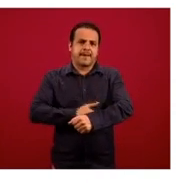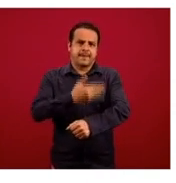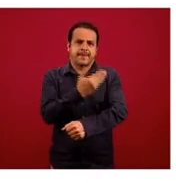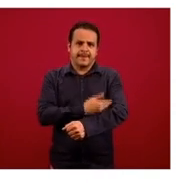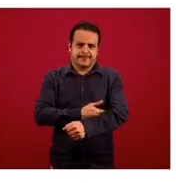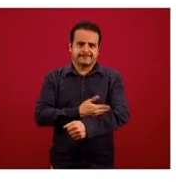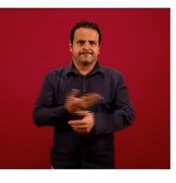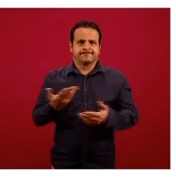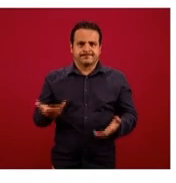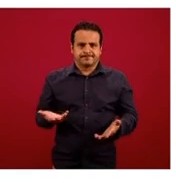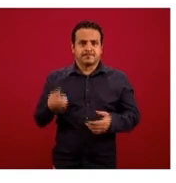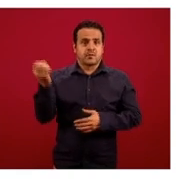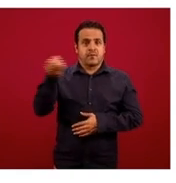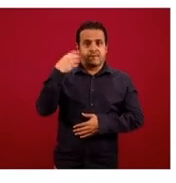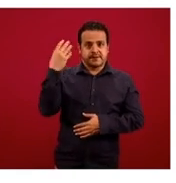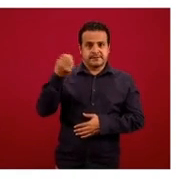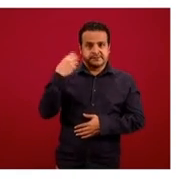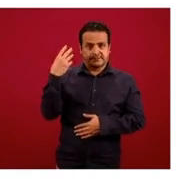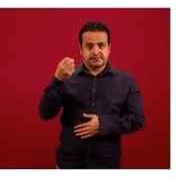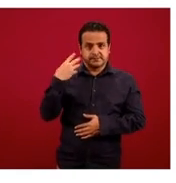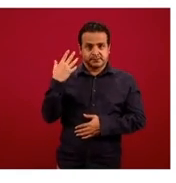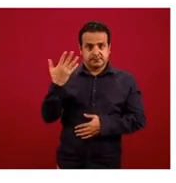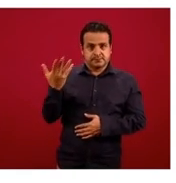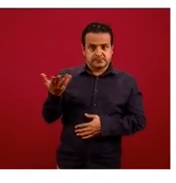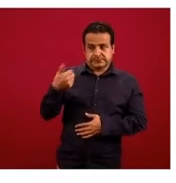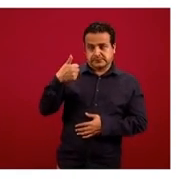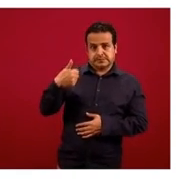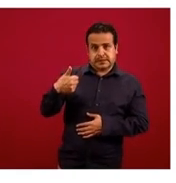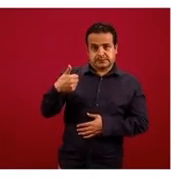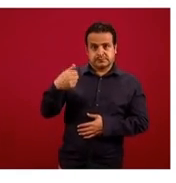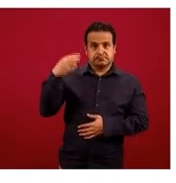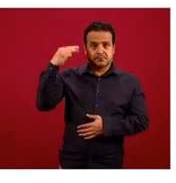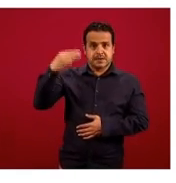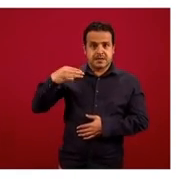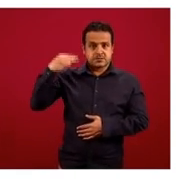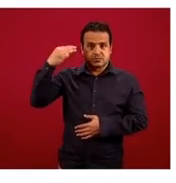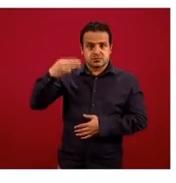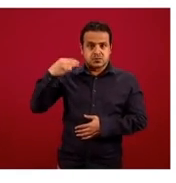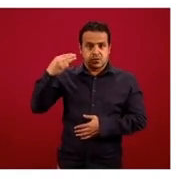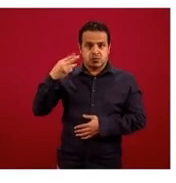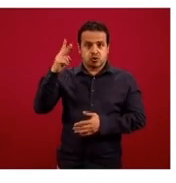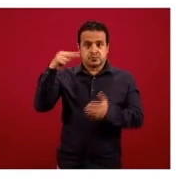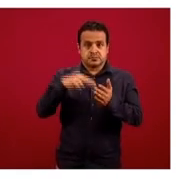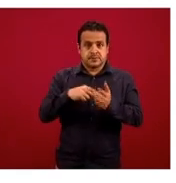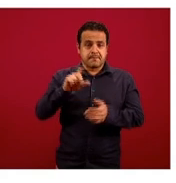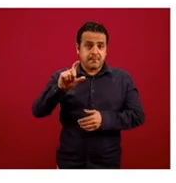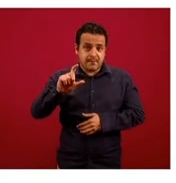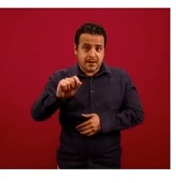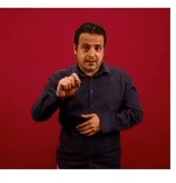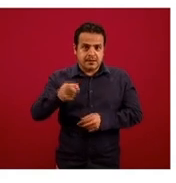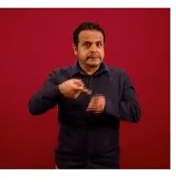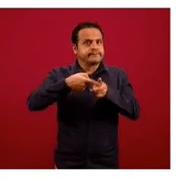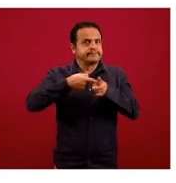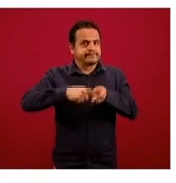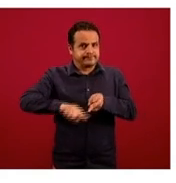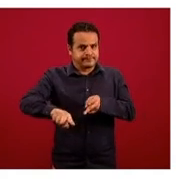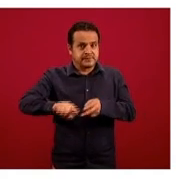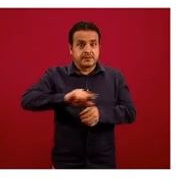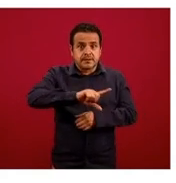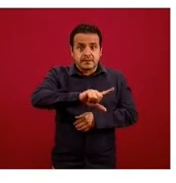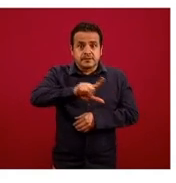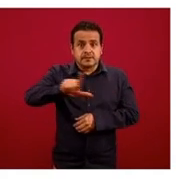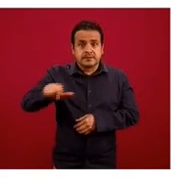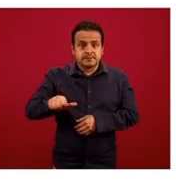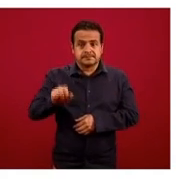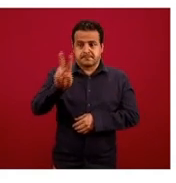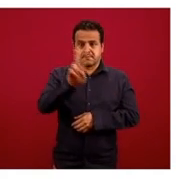have accomplished so far. We started these conferences, on March the 6th,